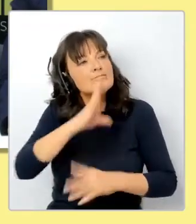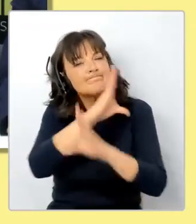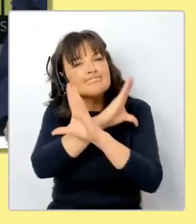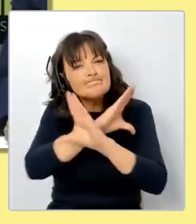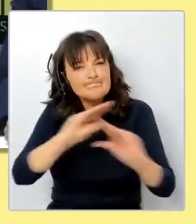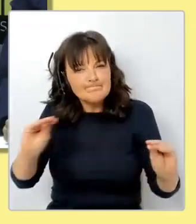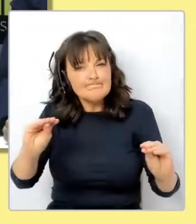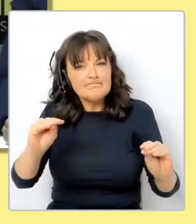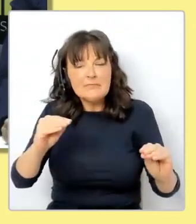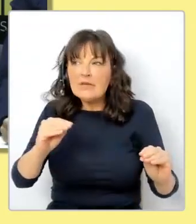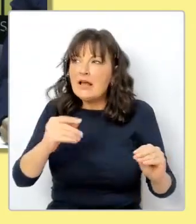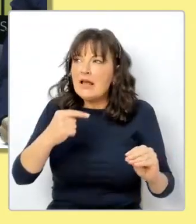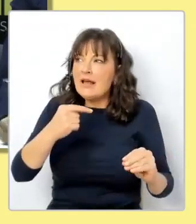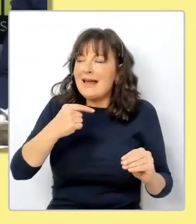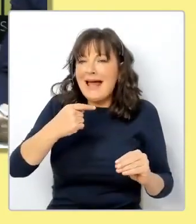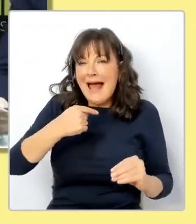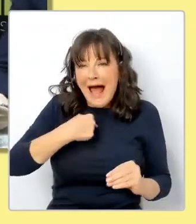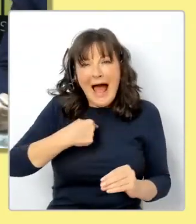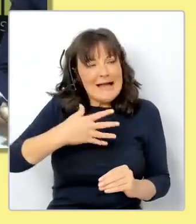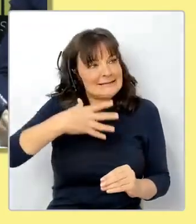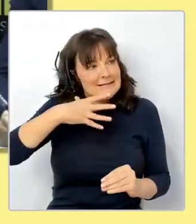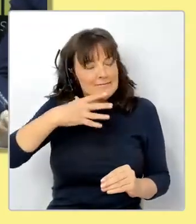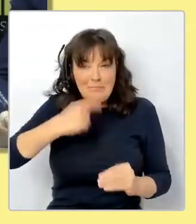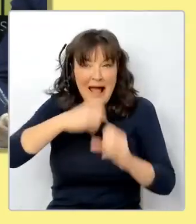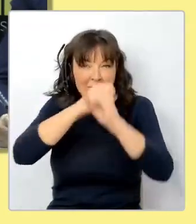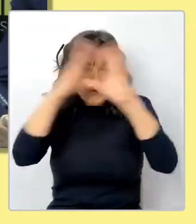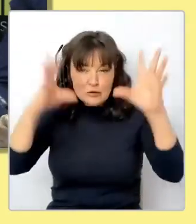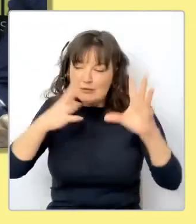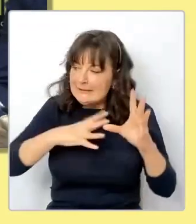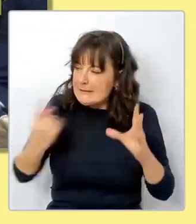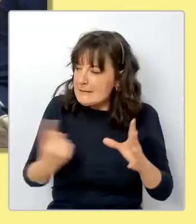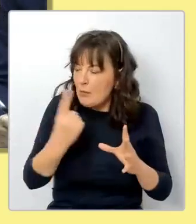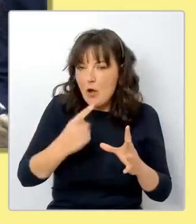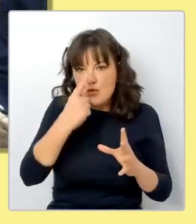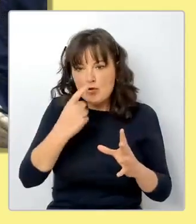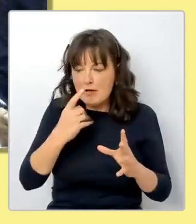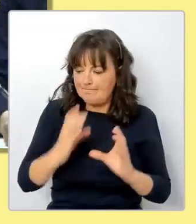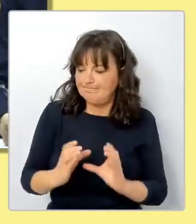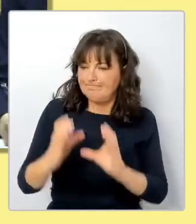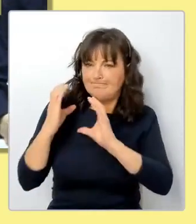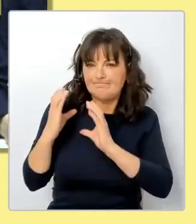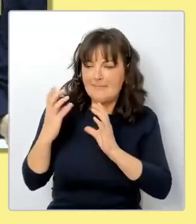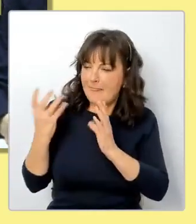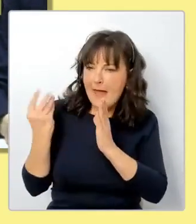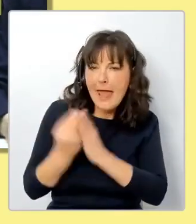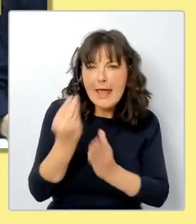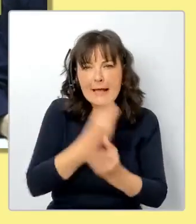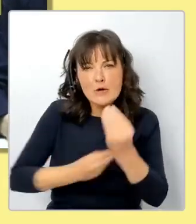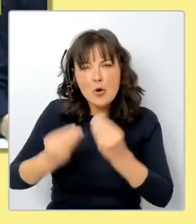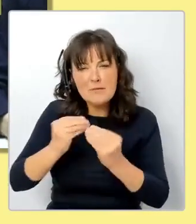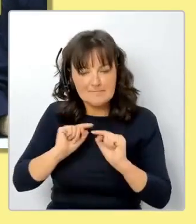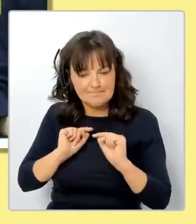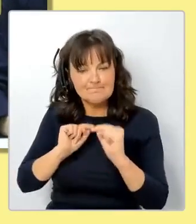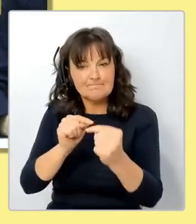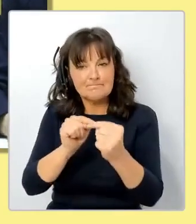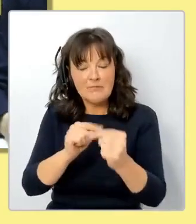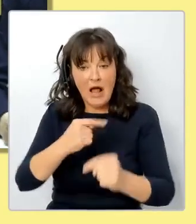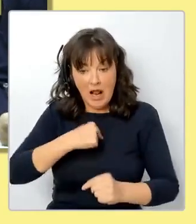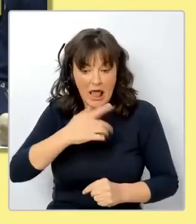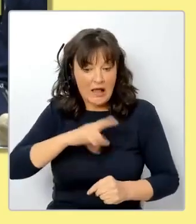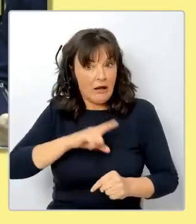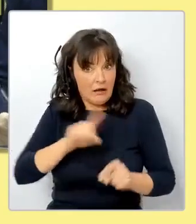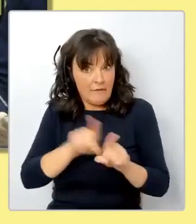can take the economic fight on, we need to spell out, within the first 10 years of independence, not 10 years